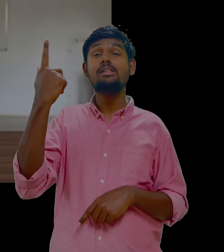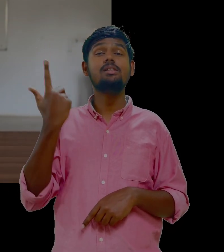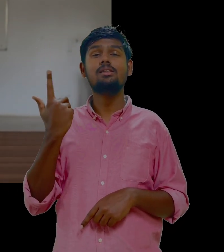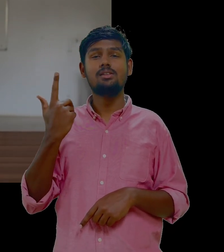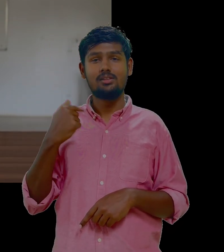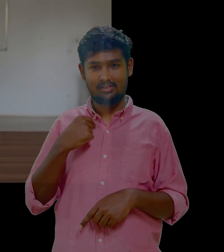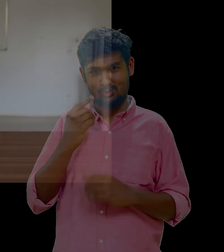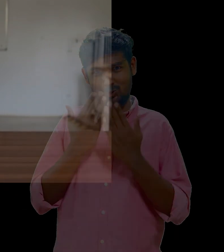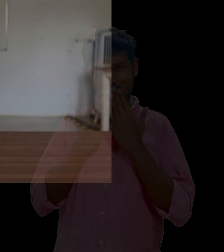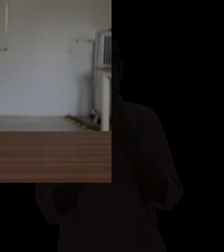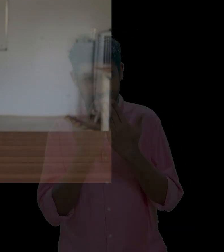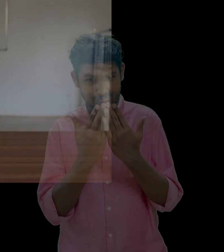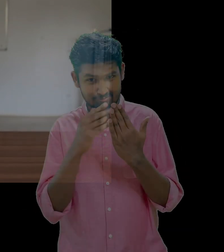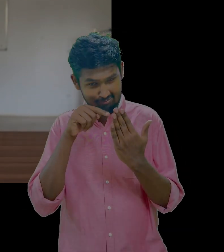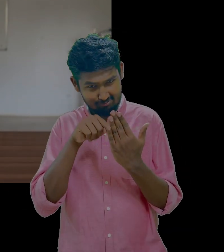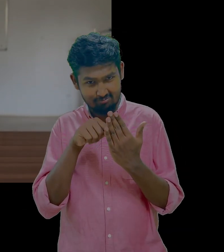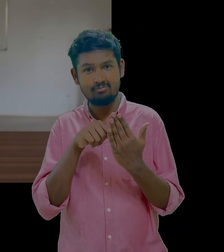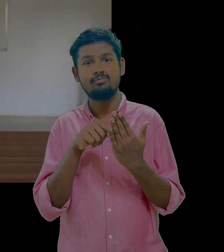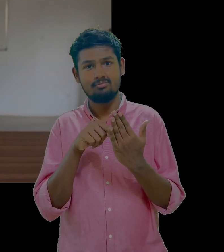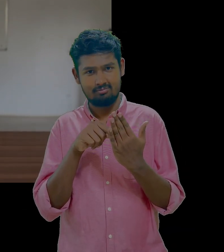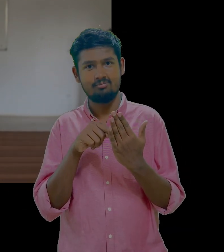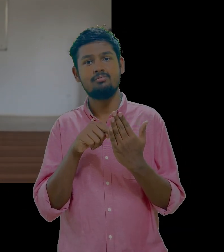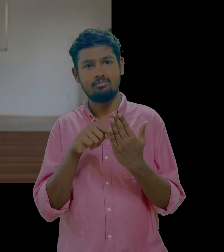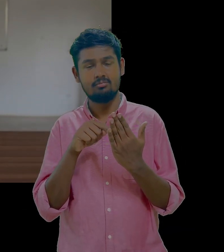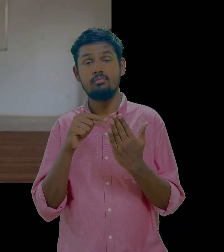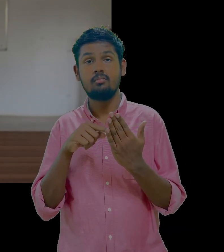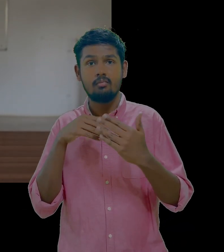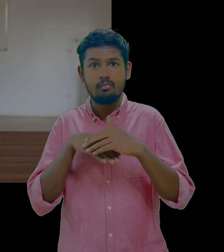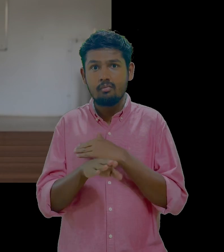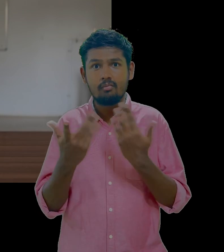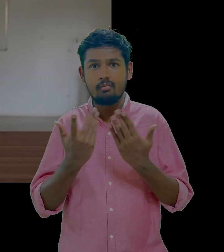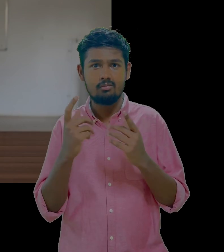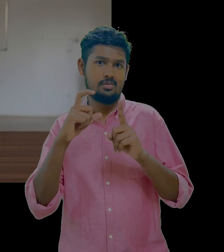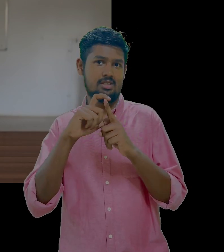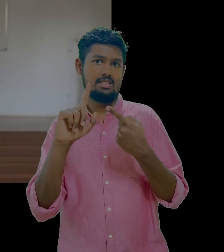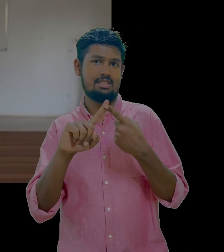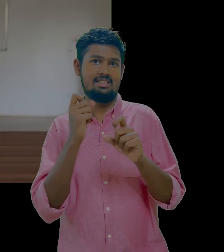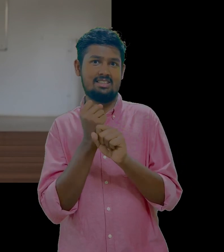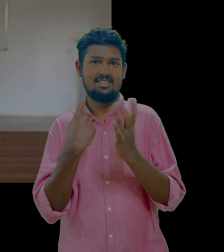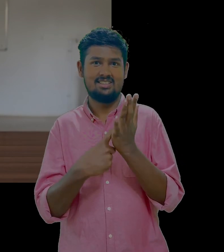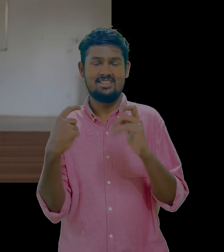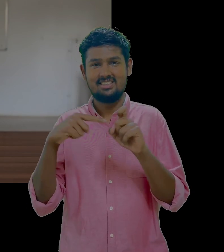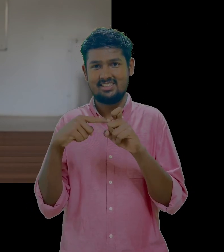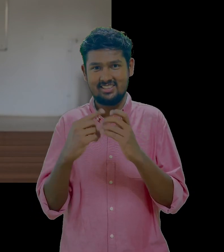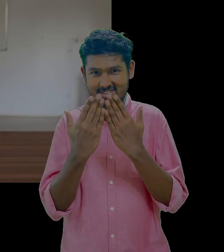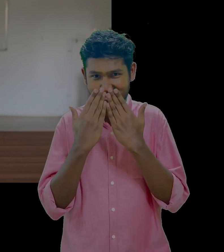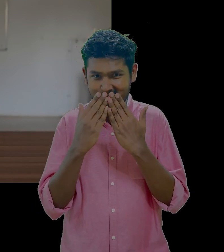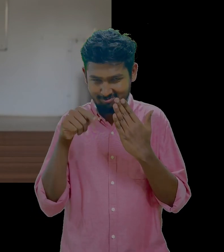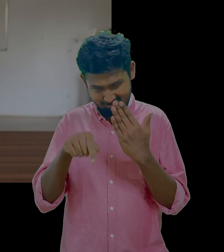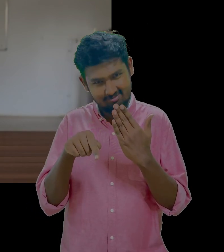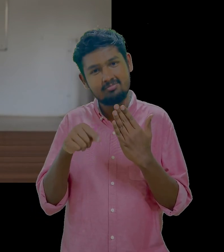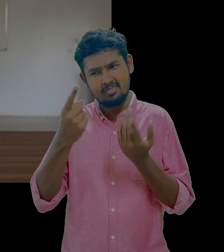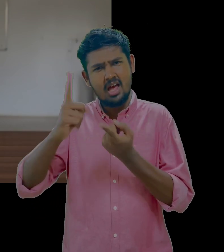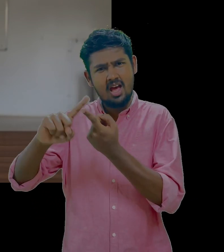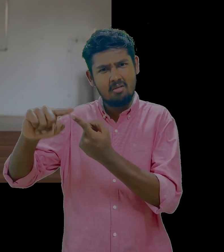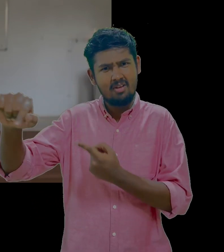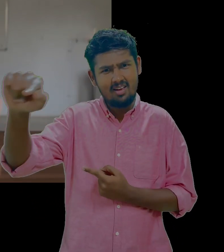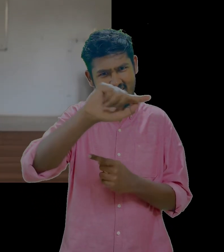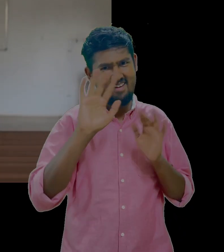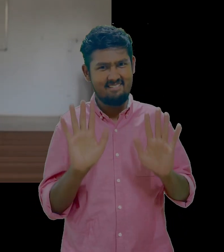in graduation, and it was one of my favorite subjects, political science. I was